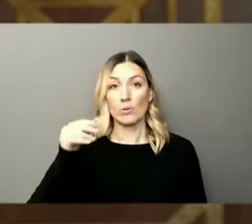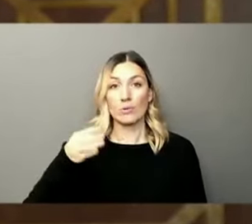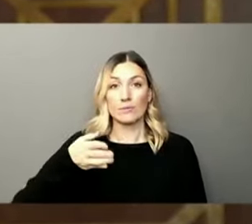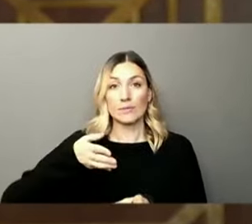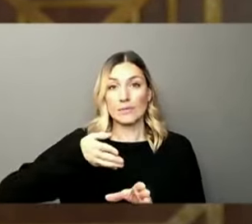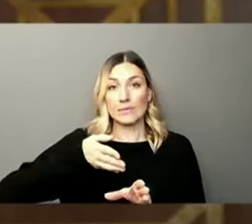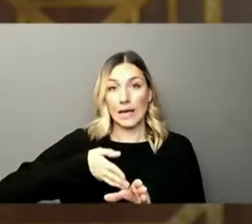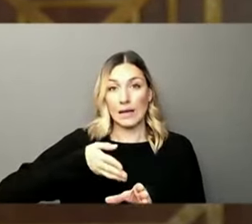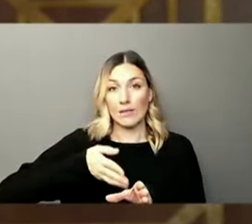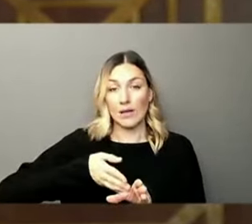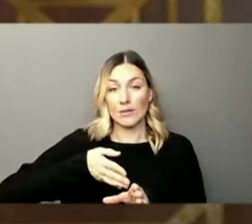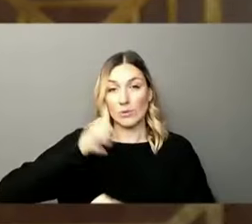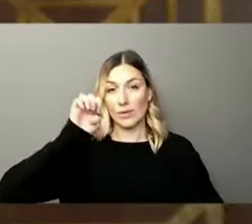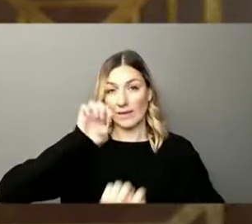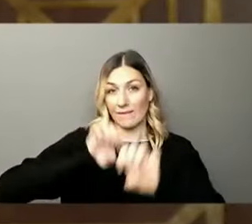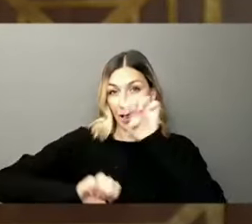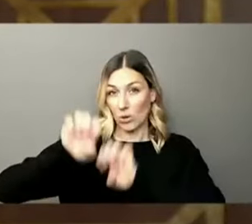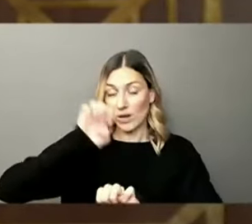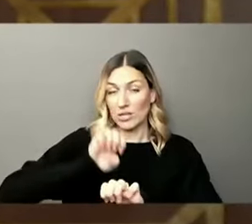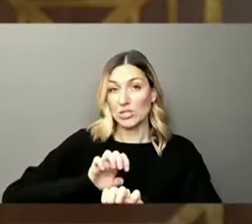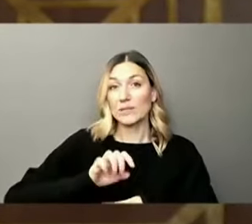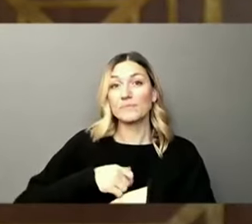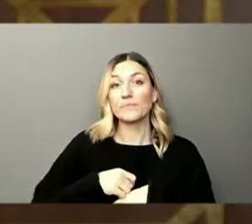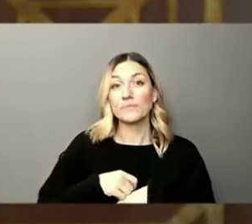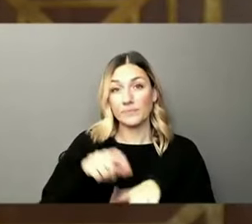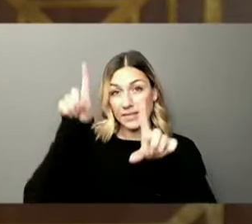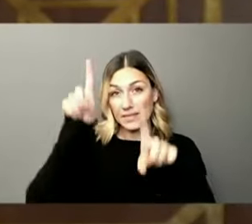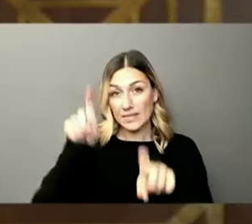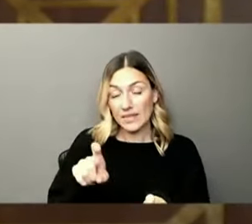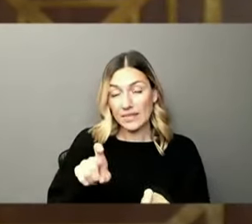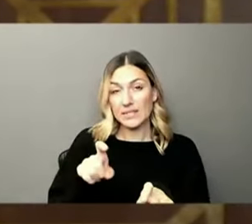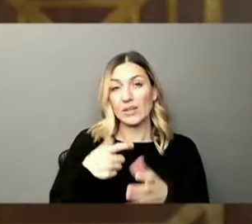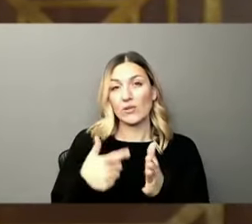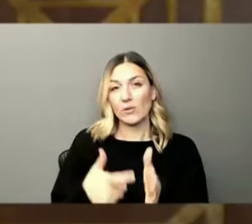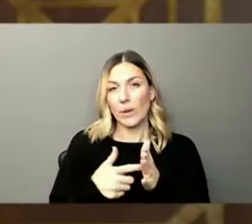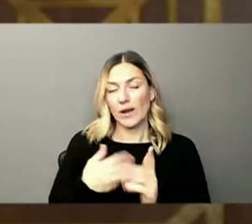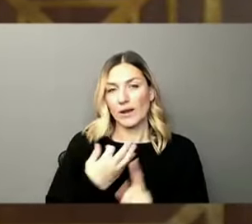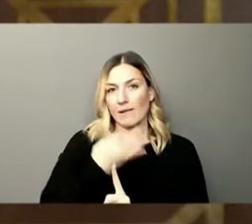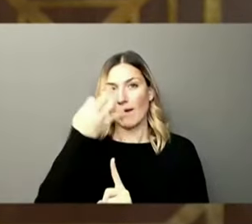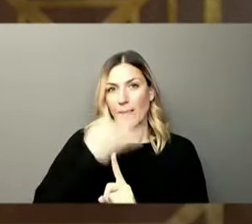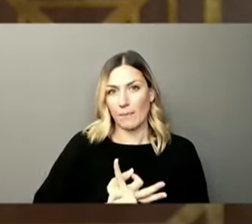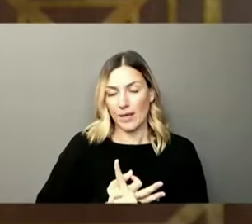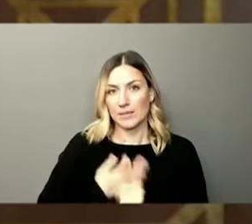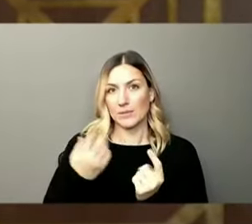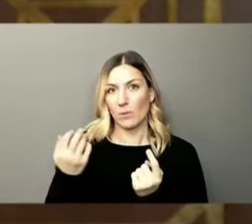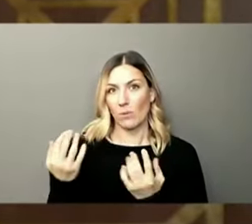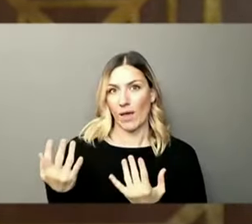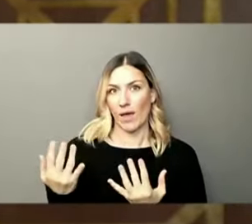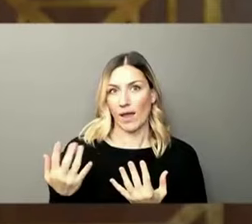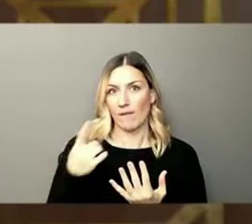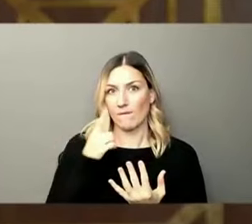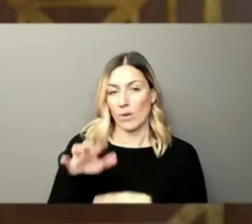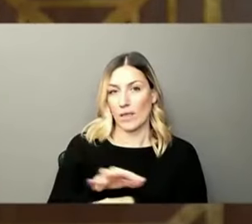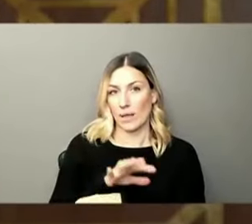a neuropsychological evaluation done, and it took me 9 months just to get that